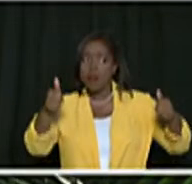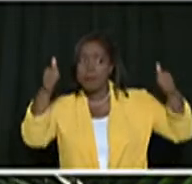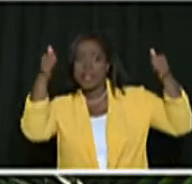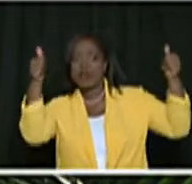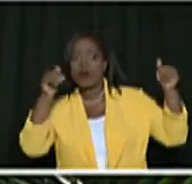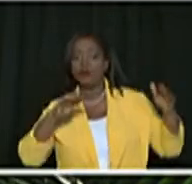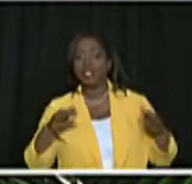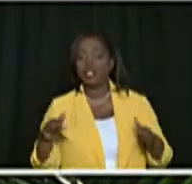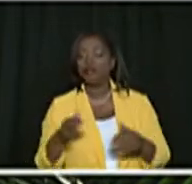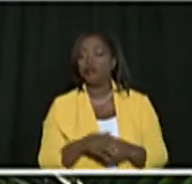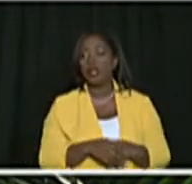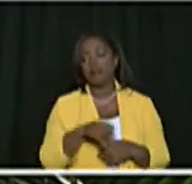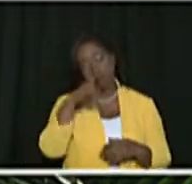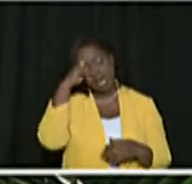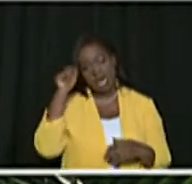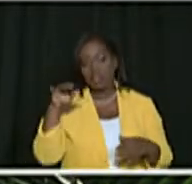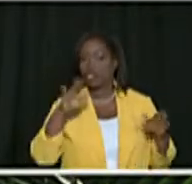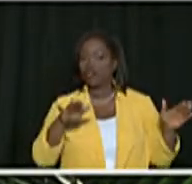have been the real